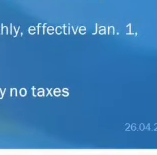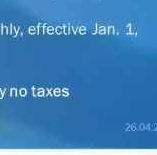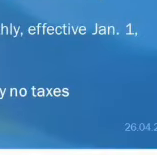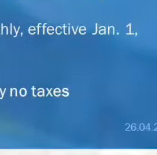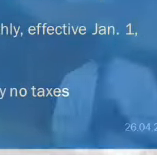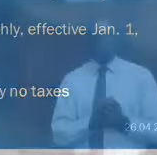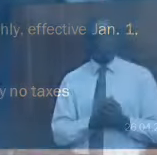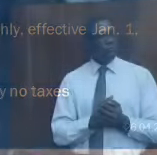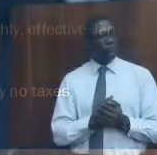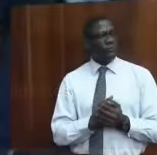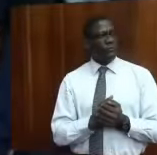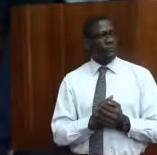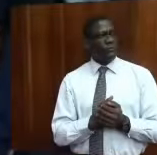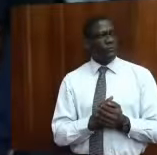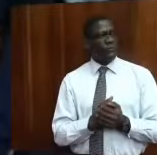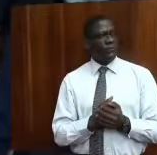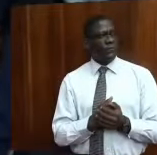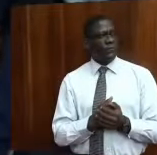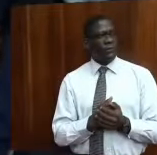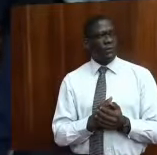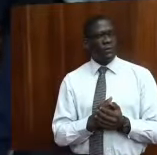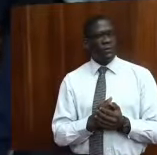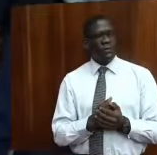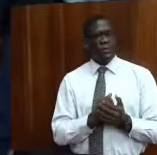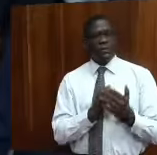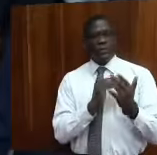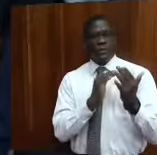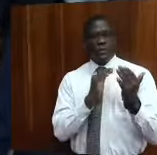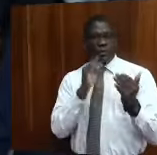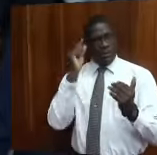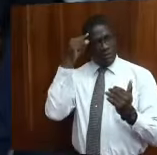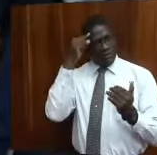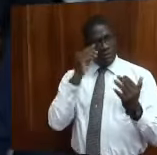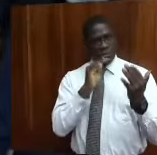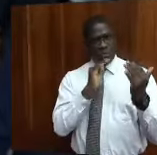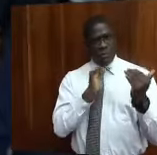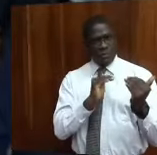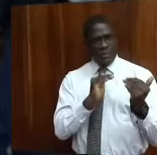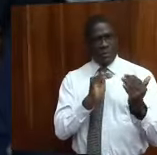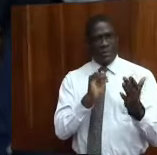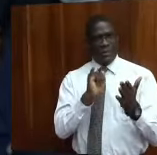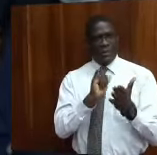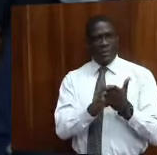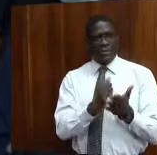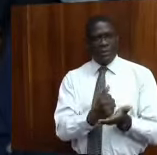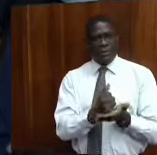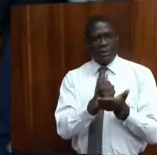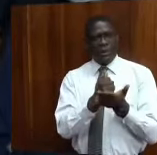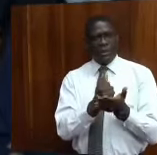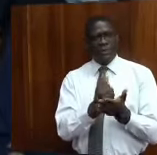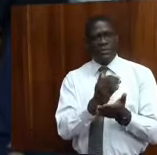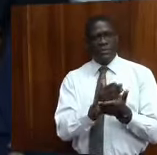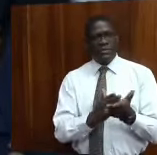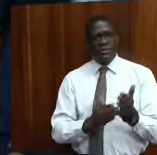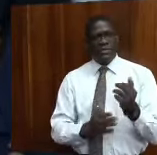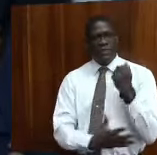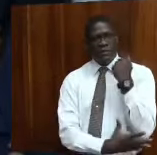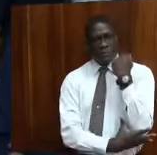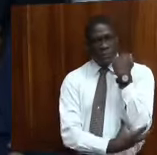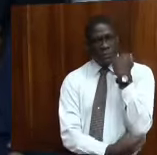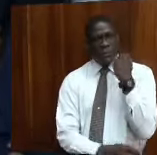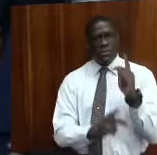This measure should provide some relief to these workers battling to cope with higher food prices and the general